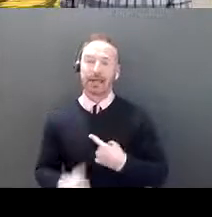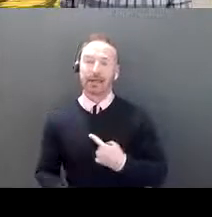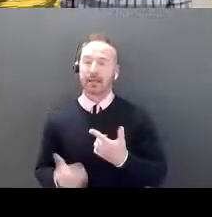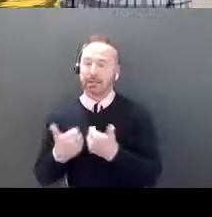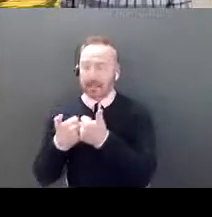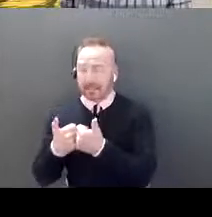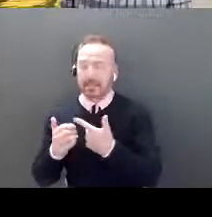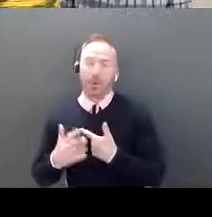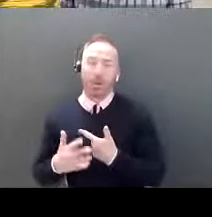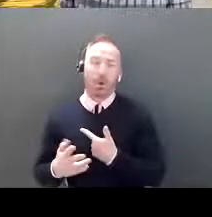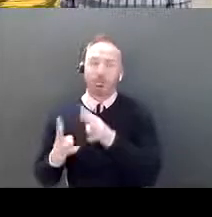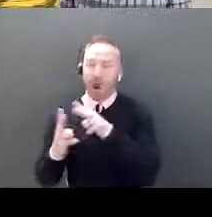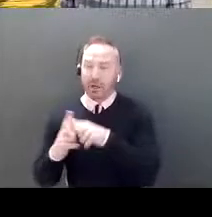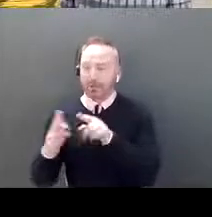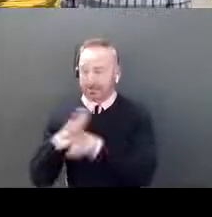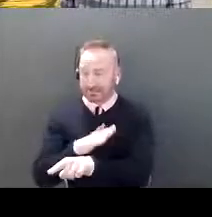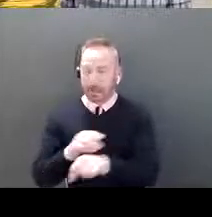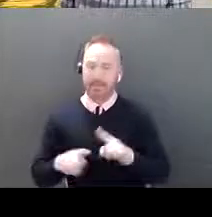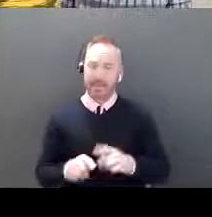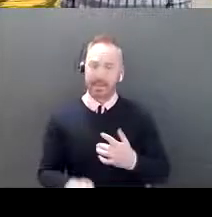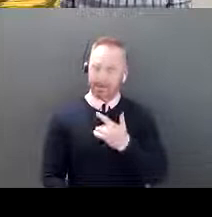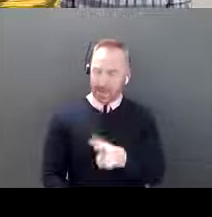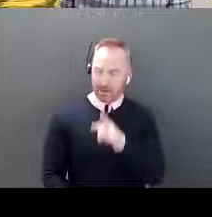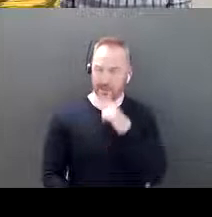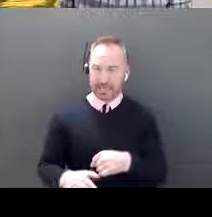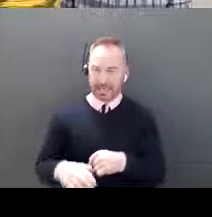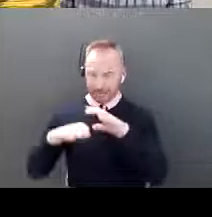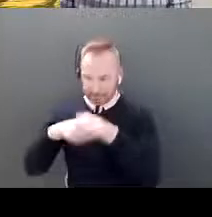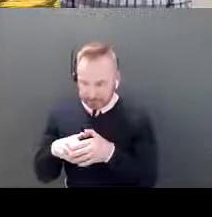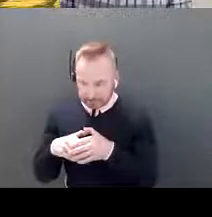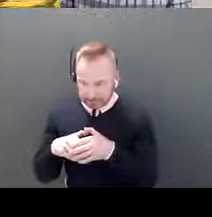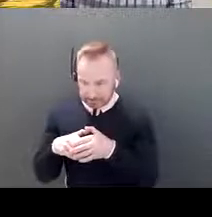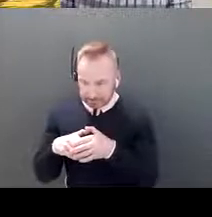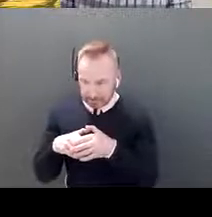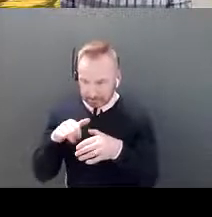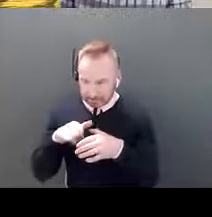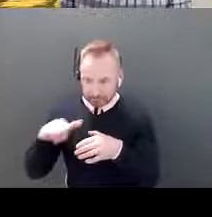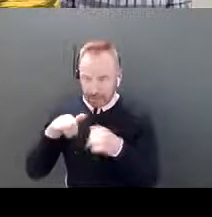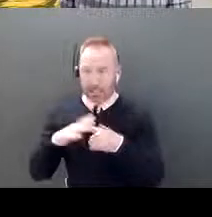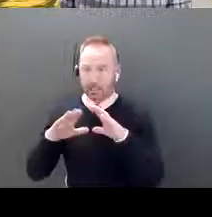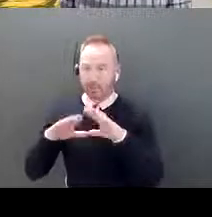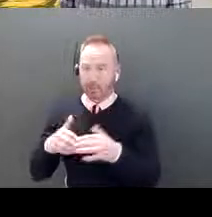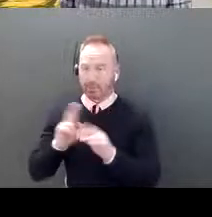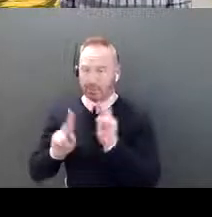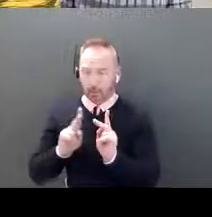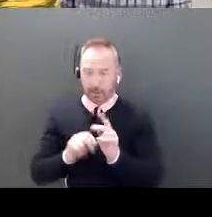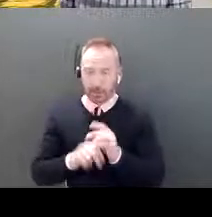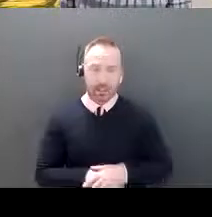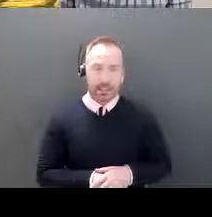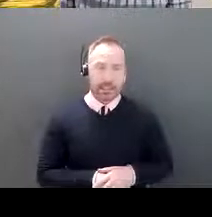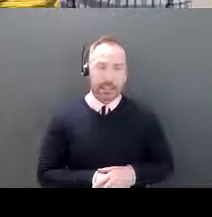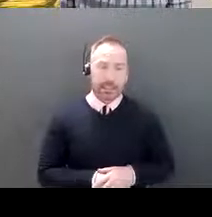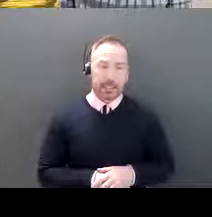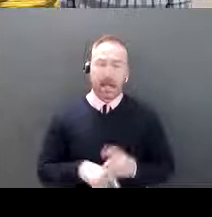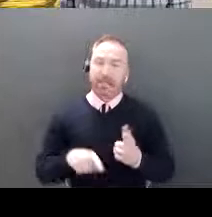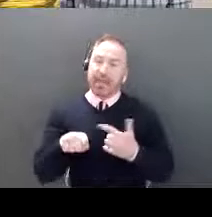is a very heterogeneous group of individuals. It's a very heterogeneous population, and the context of